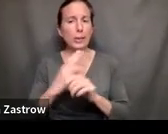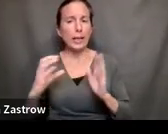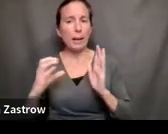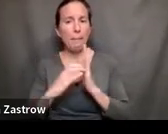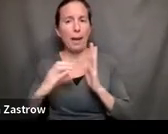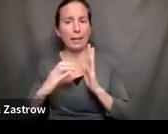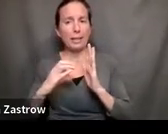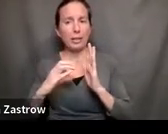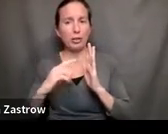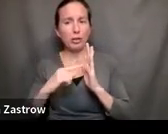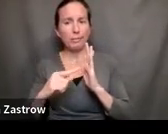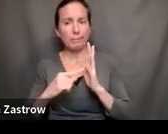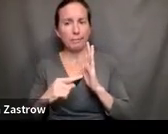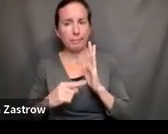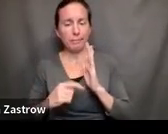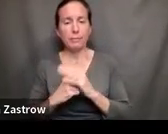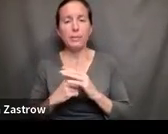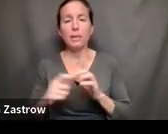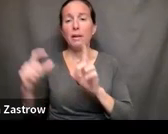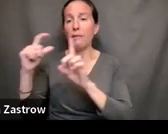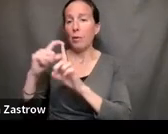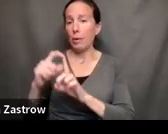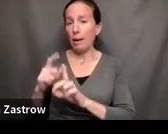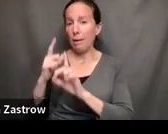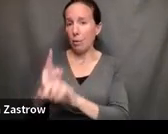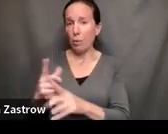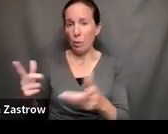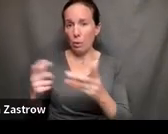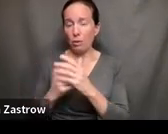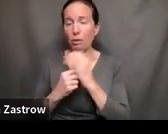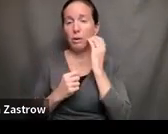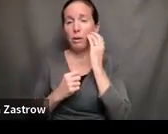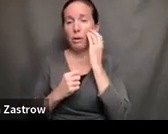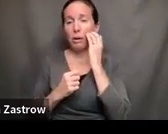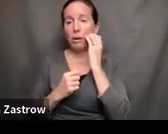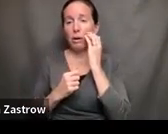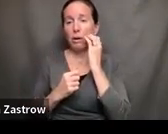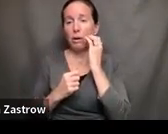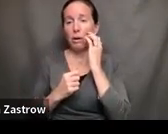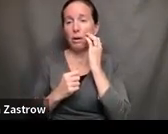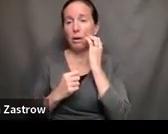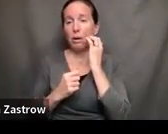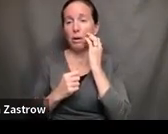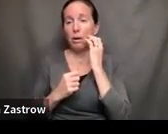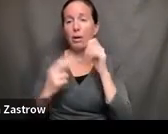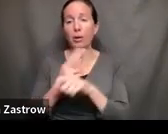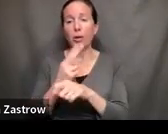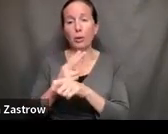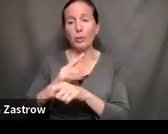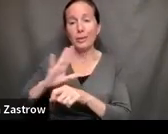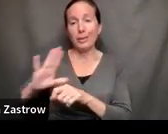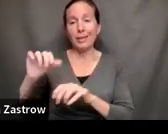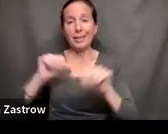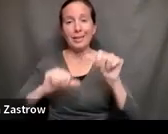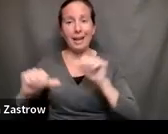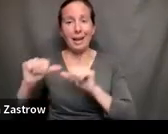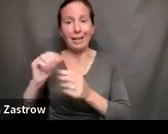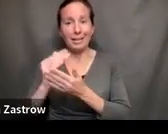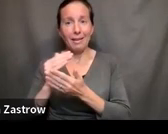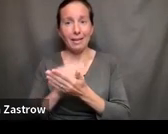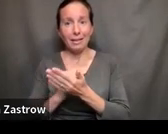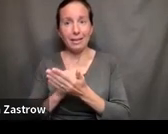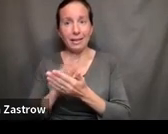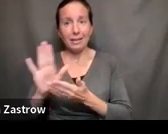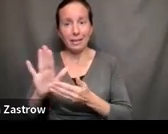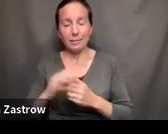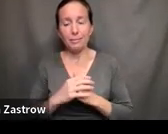And a vocabulary goal, we're going to use his science lessons, because there's no such